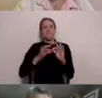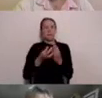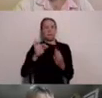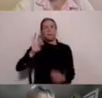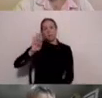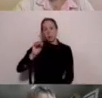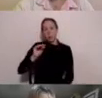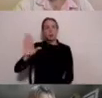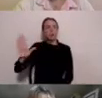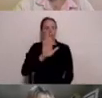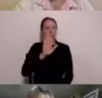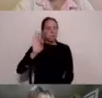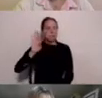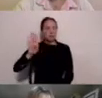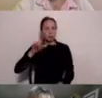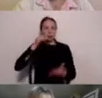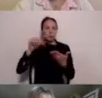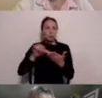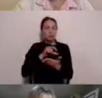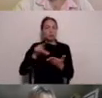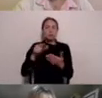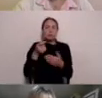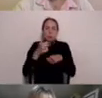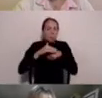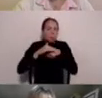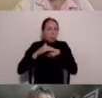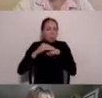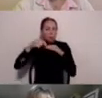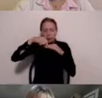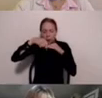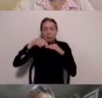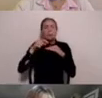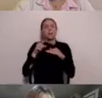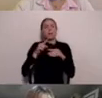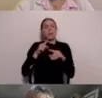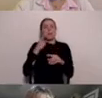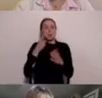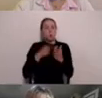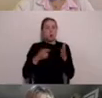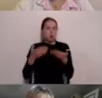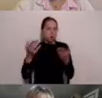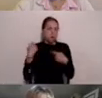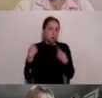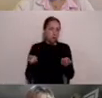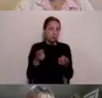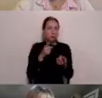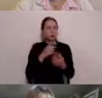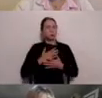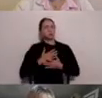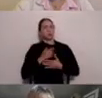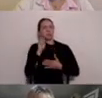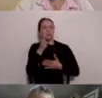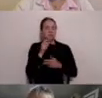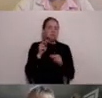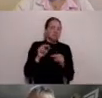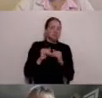all the offerings. This is merely the tip of the iceberg for what's been offered. And it's really been moving to watch how innovative they've been and